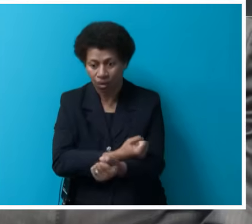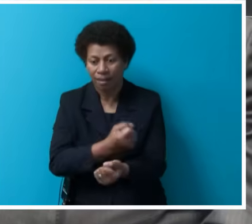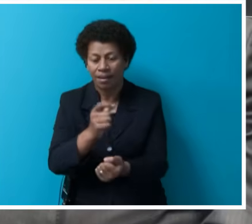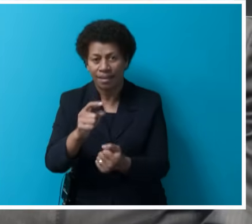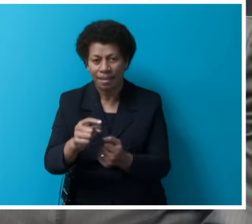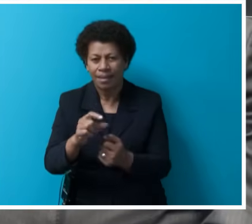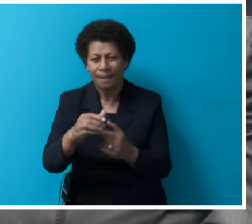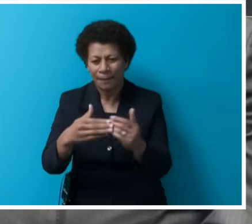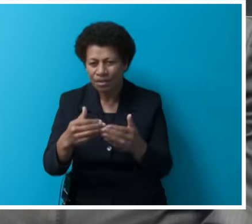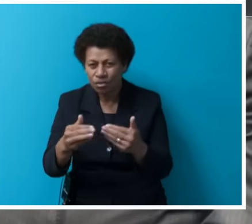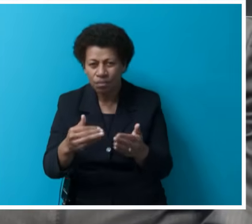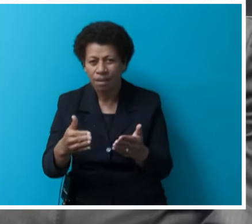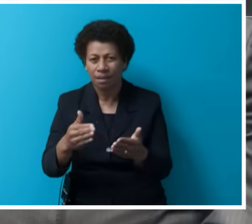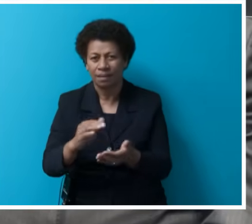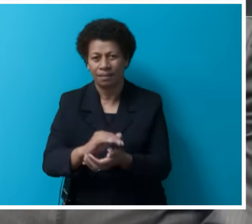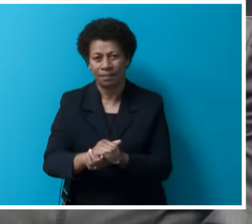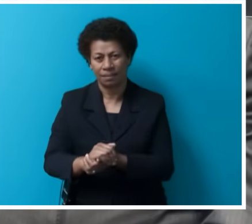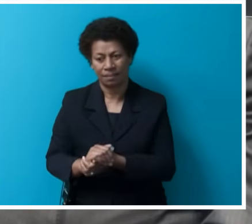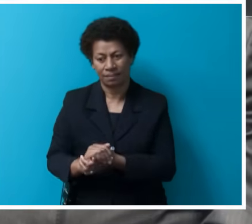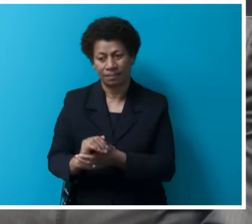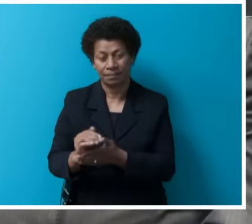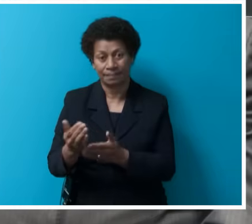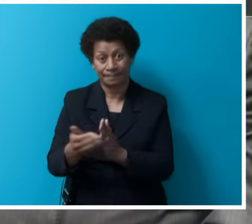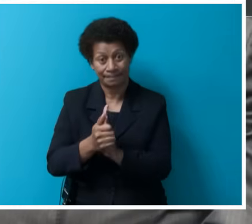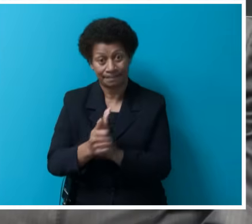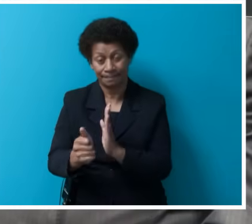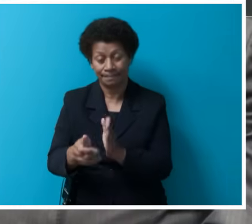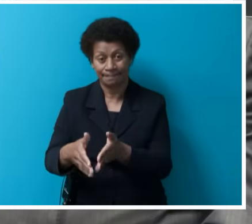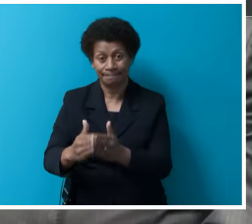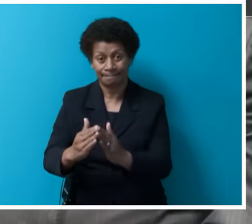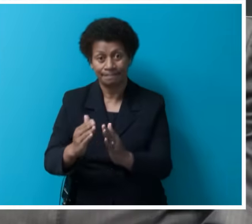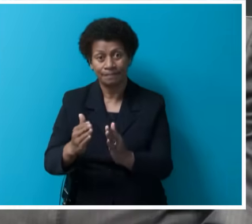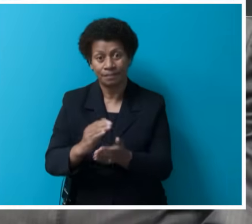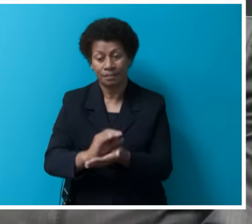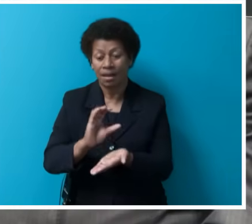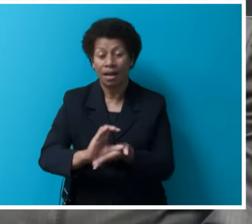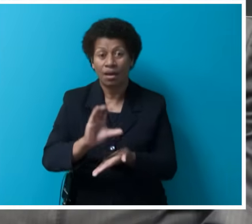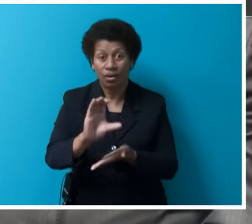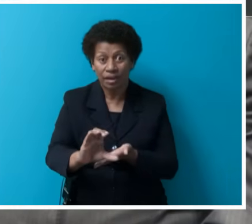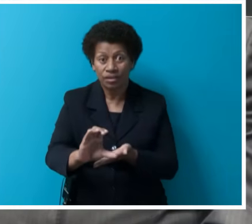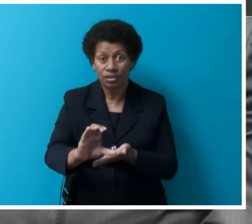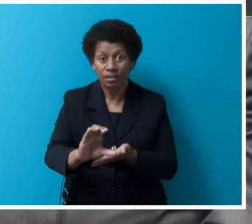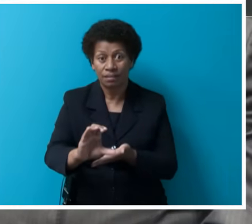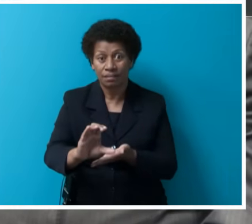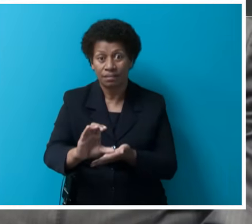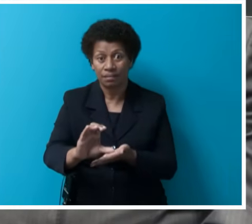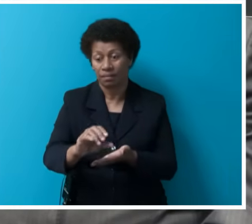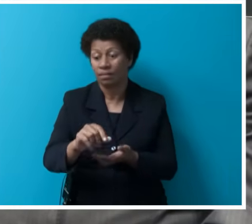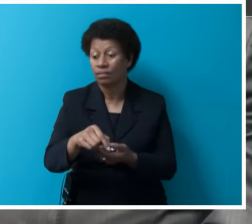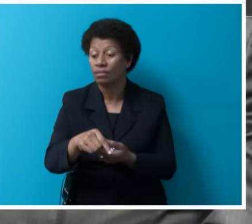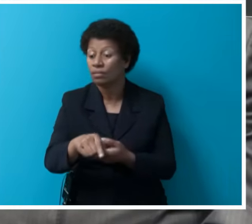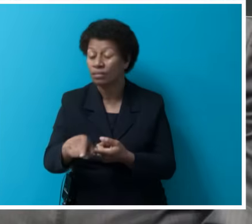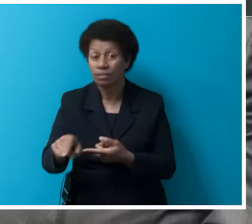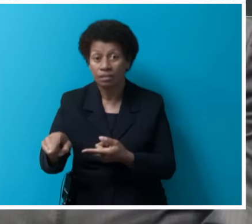allocation of the grant to any of these bodies or institutions, whether they are technical institutes, whether